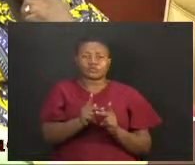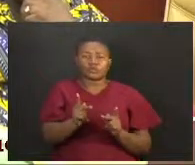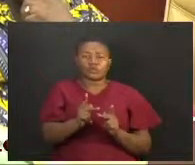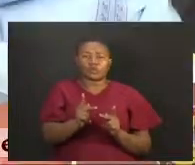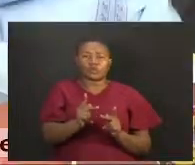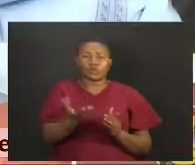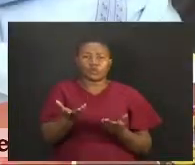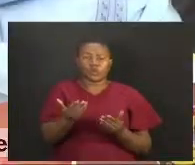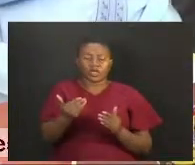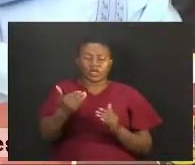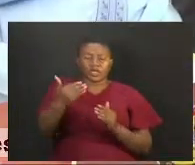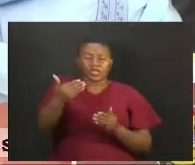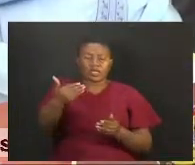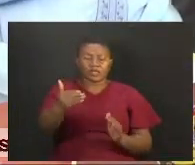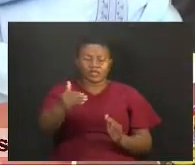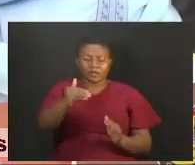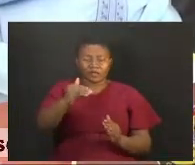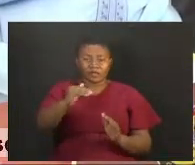by